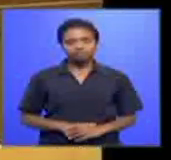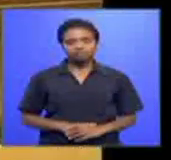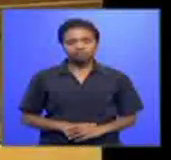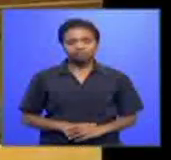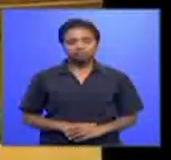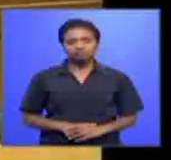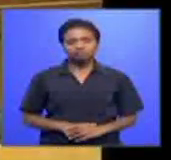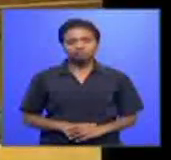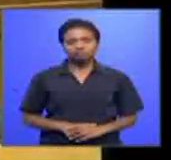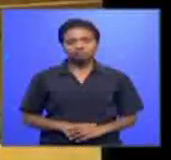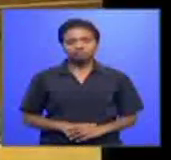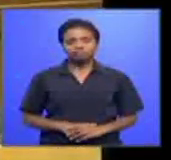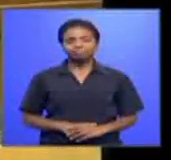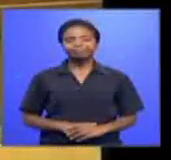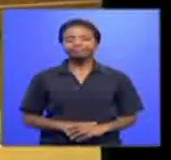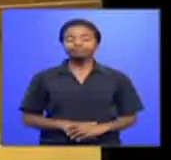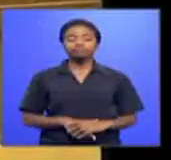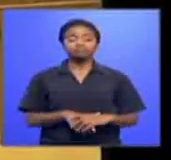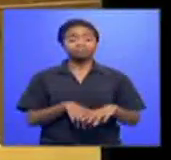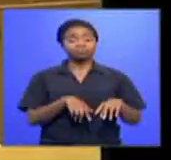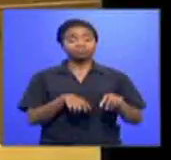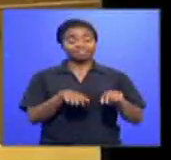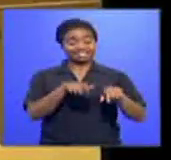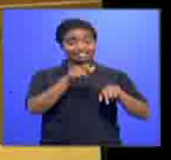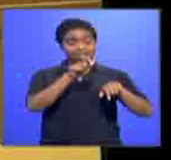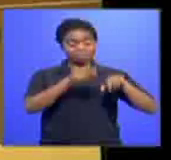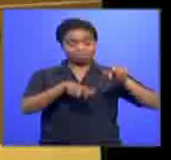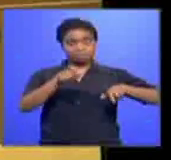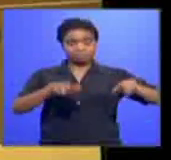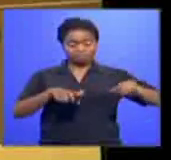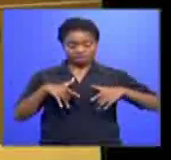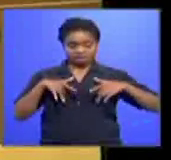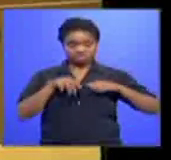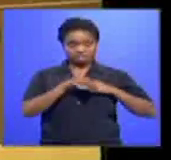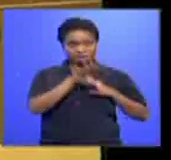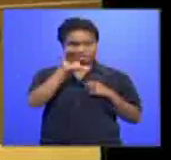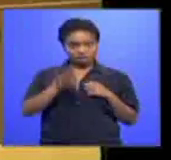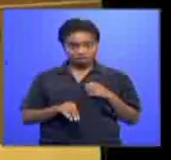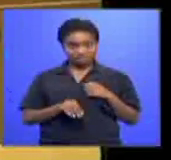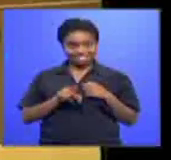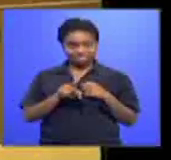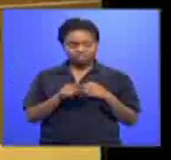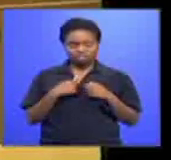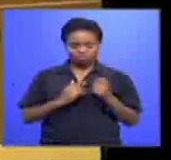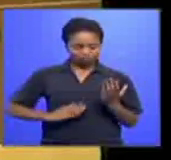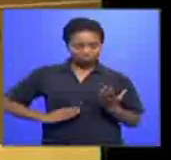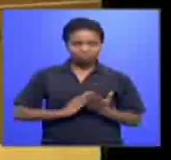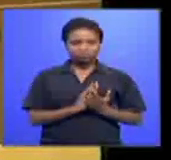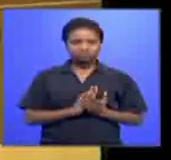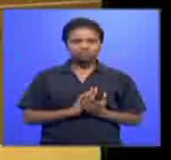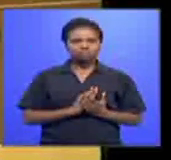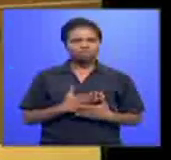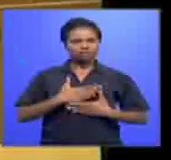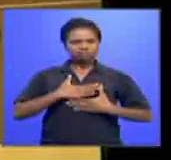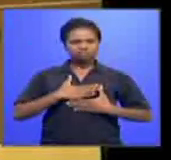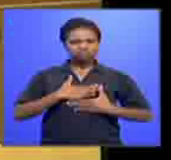The citizens of our country have a right to expect that their democratic state